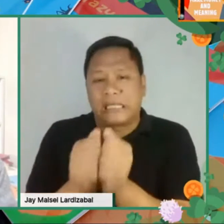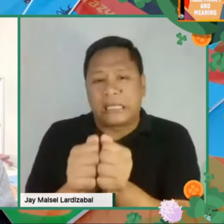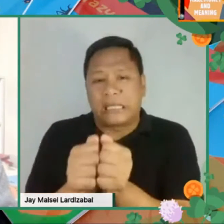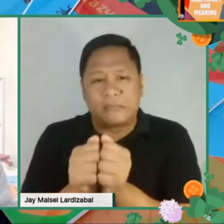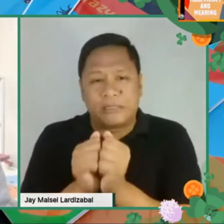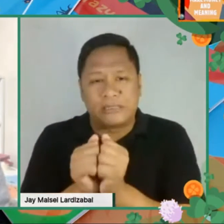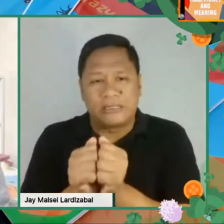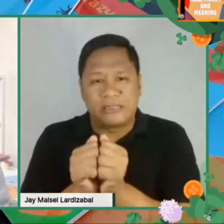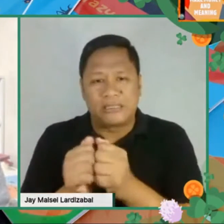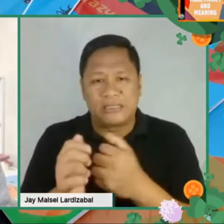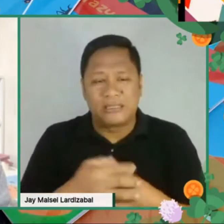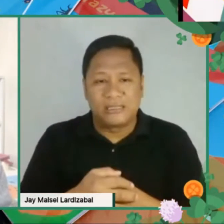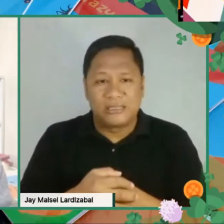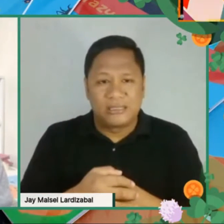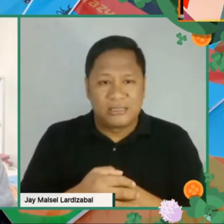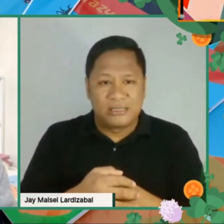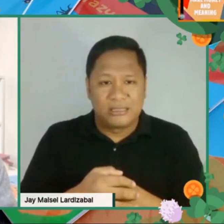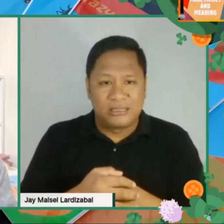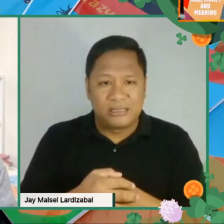production. It's still in